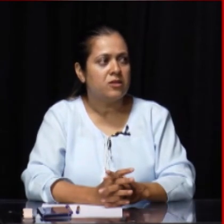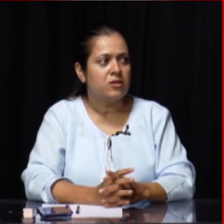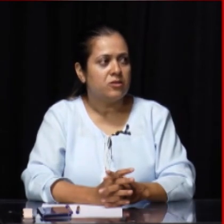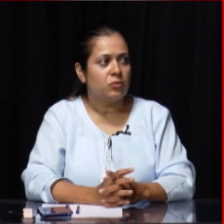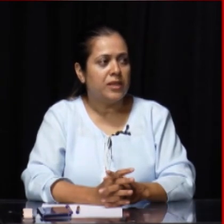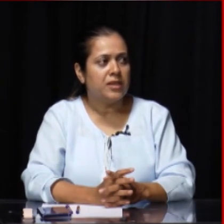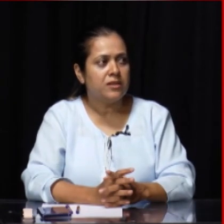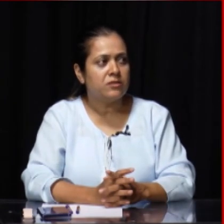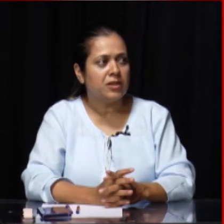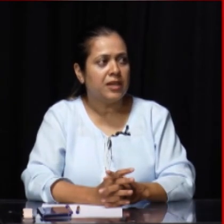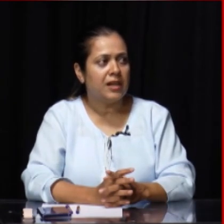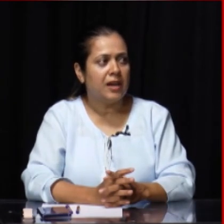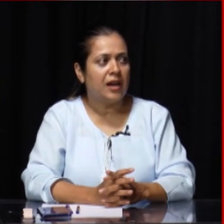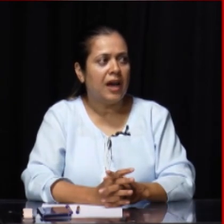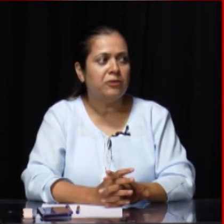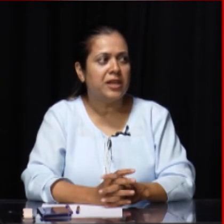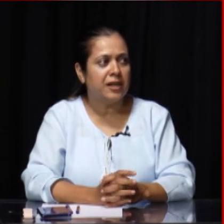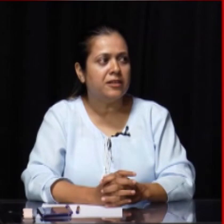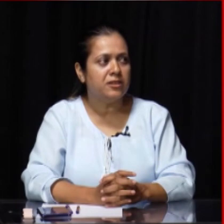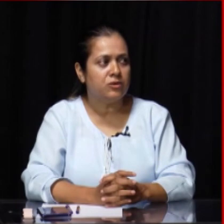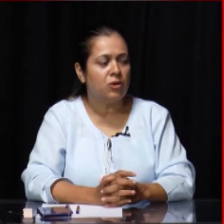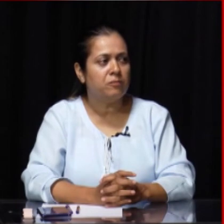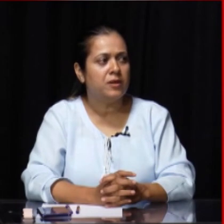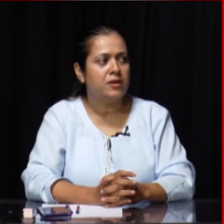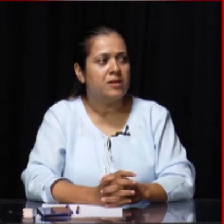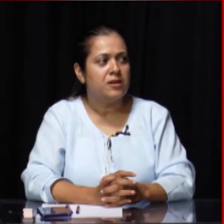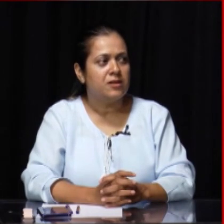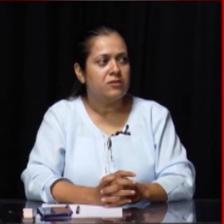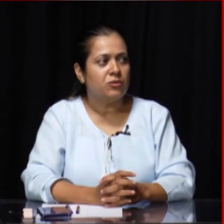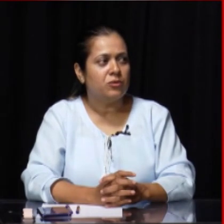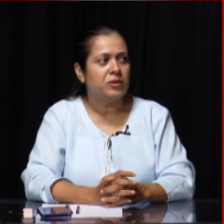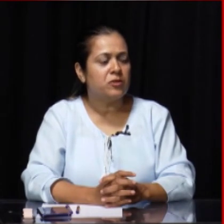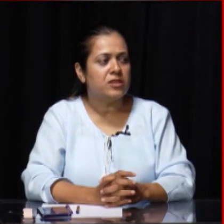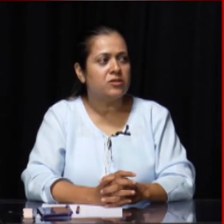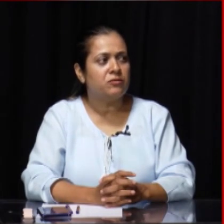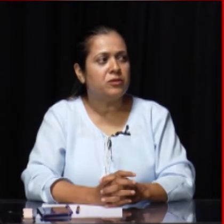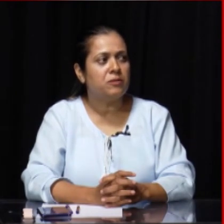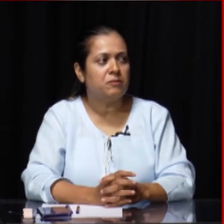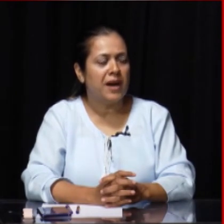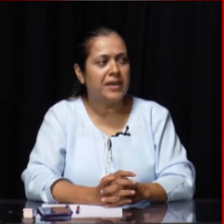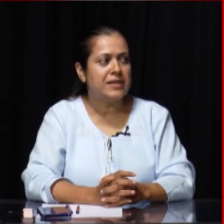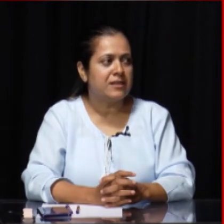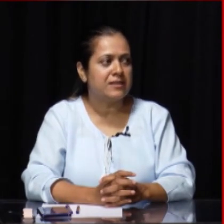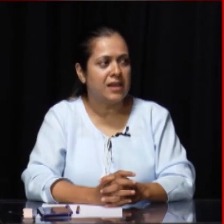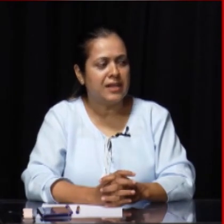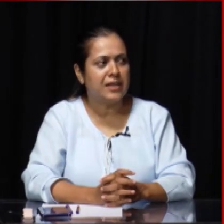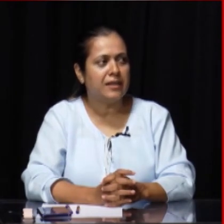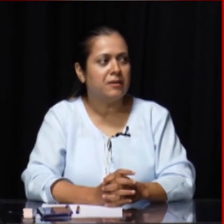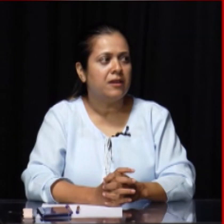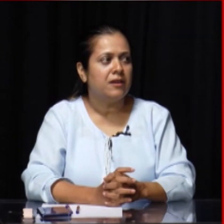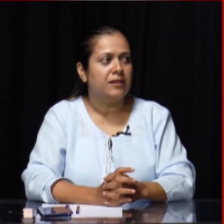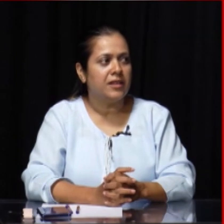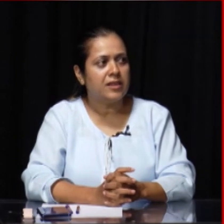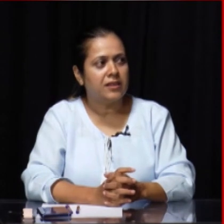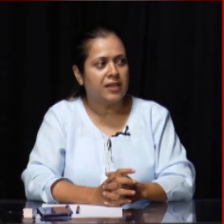me. So when he is not there, I only handle the shop. So the process of, you know, buying,